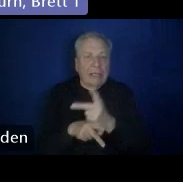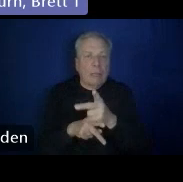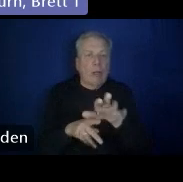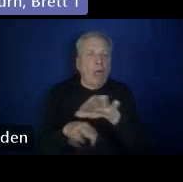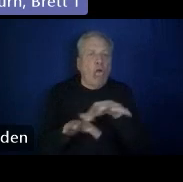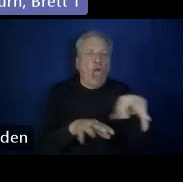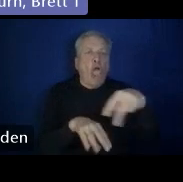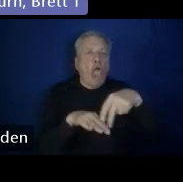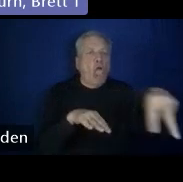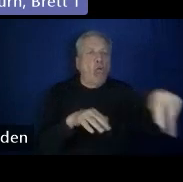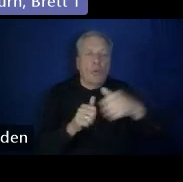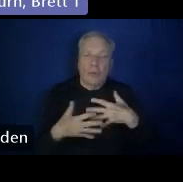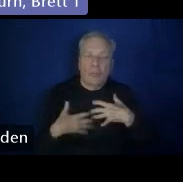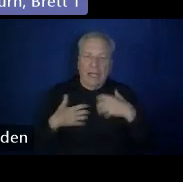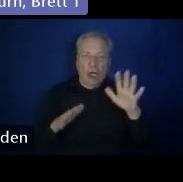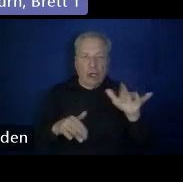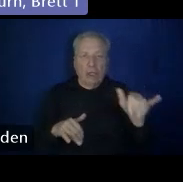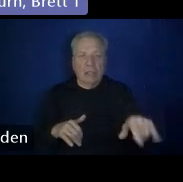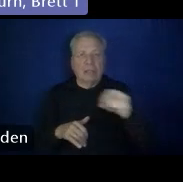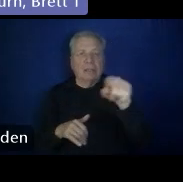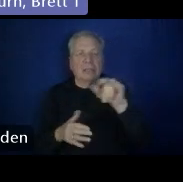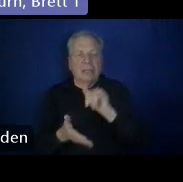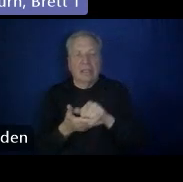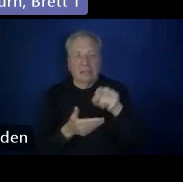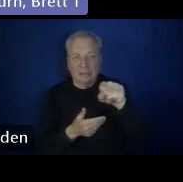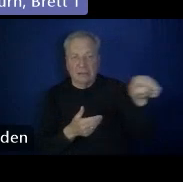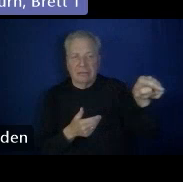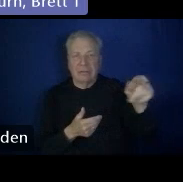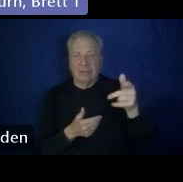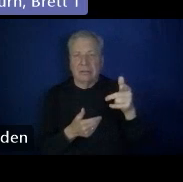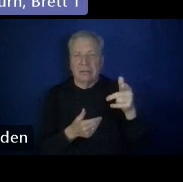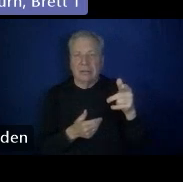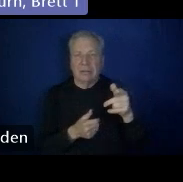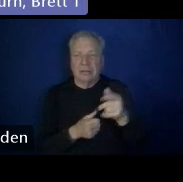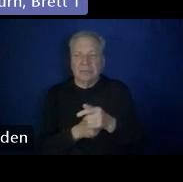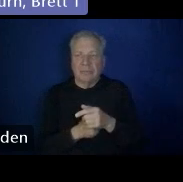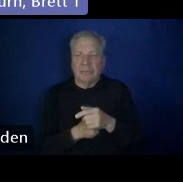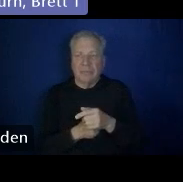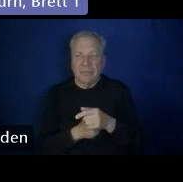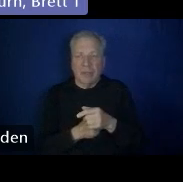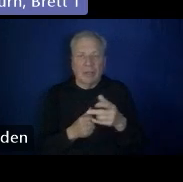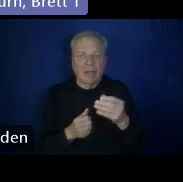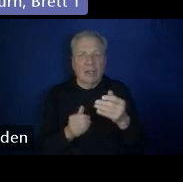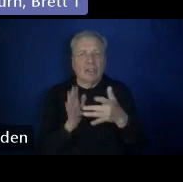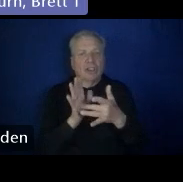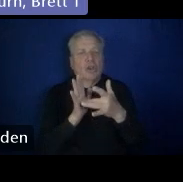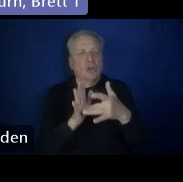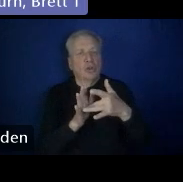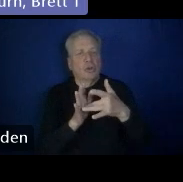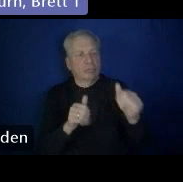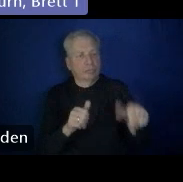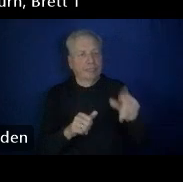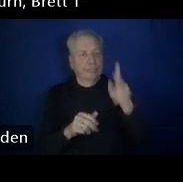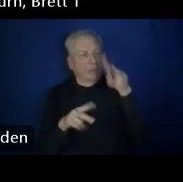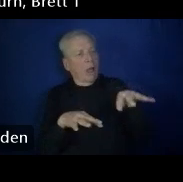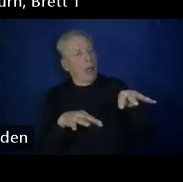with the bear, and the bear's out of the photo frame somewhere not too far away, putting on quite a show for all these people.